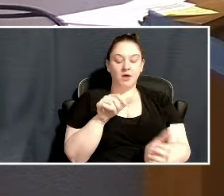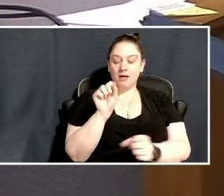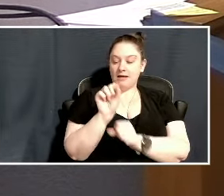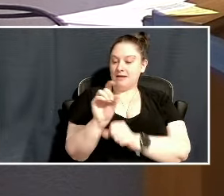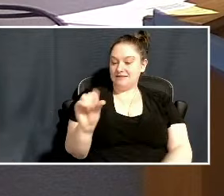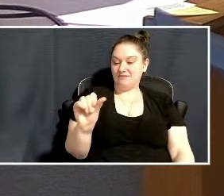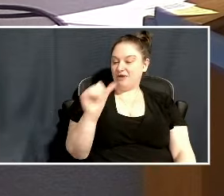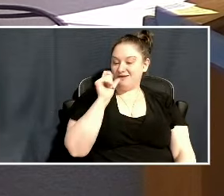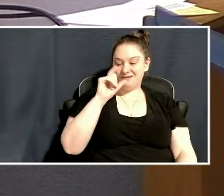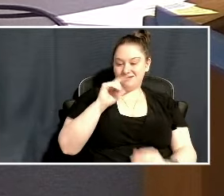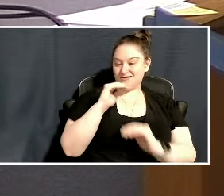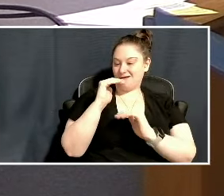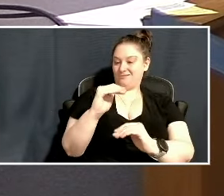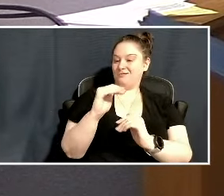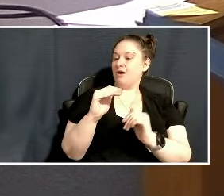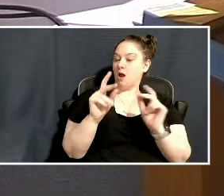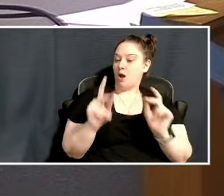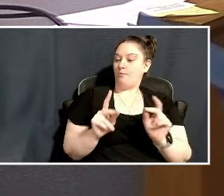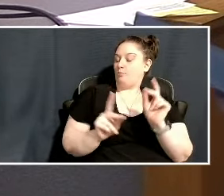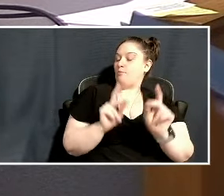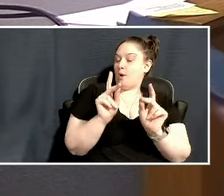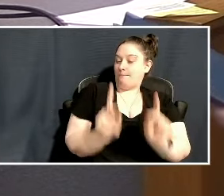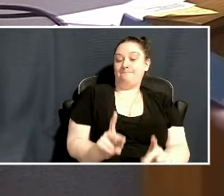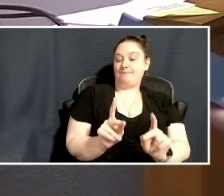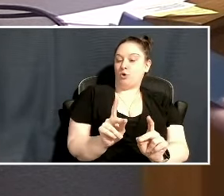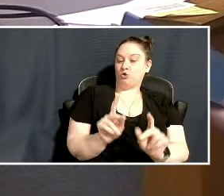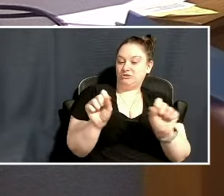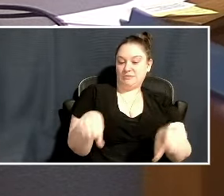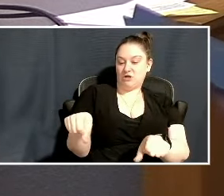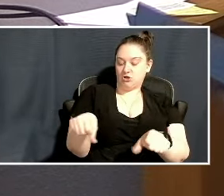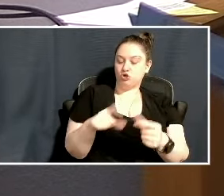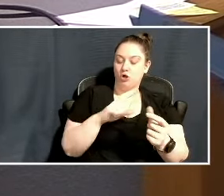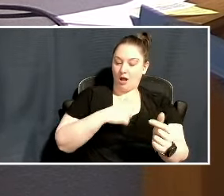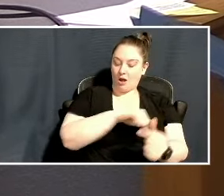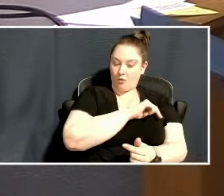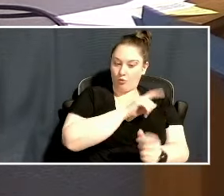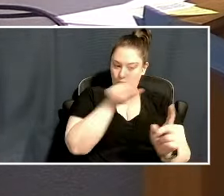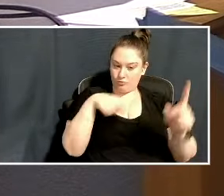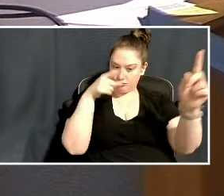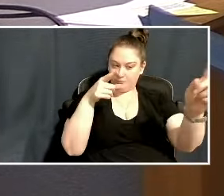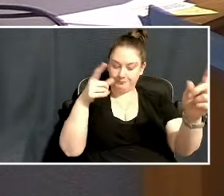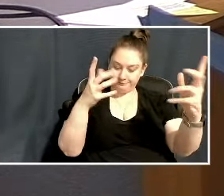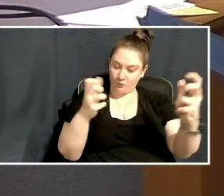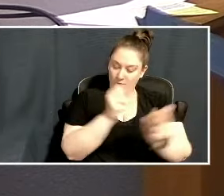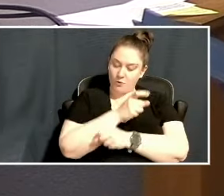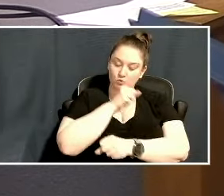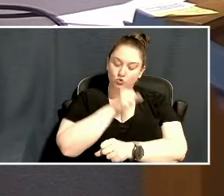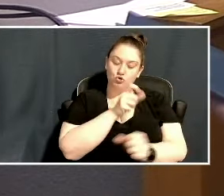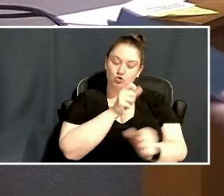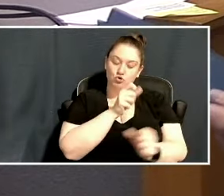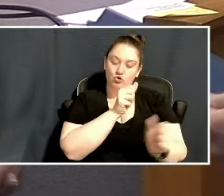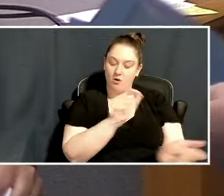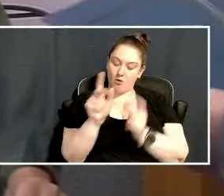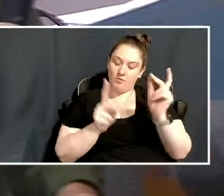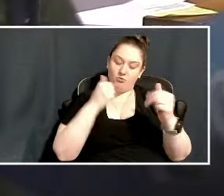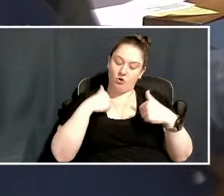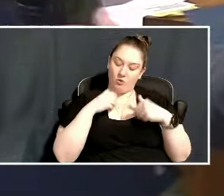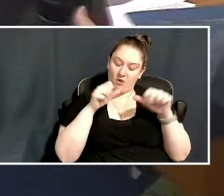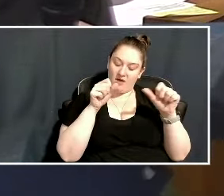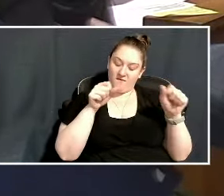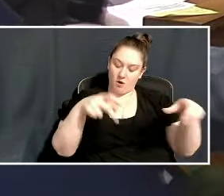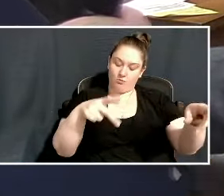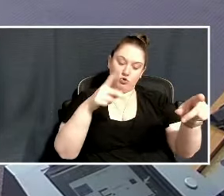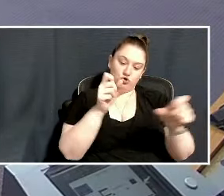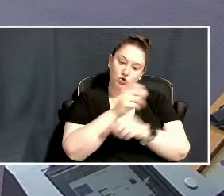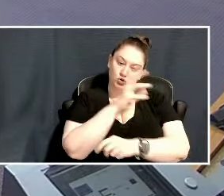potential. Our collective responsibility is to ensure that every individual has a chance to reach their full potential. Thank you. Thank